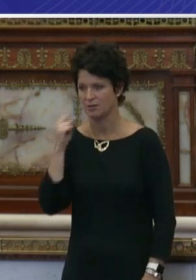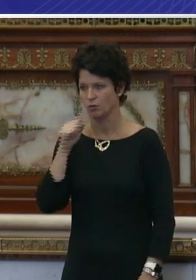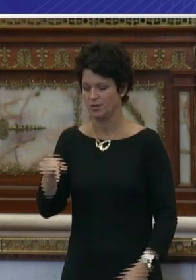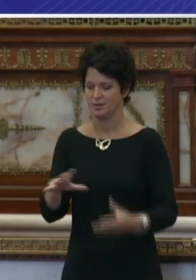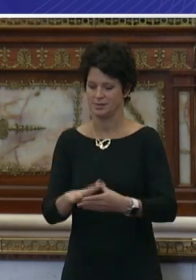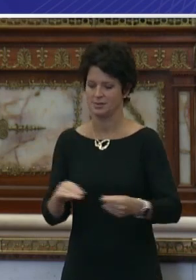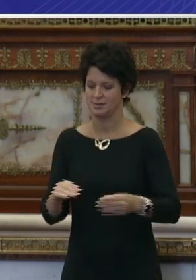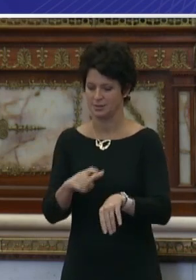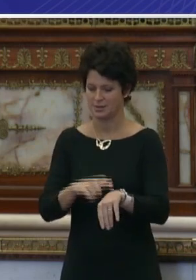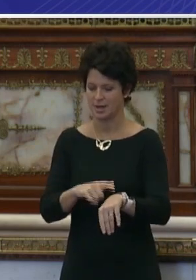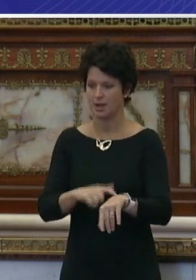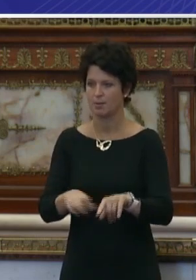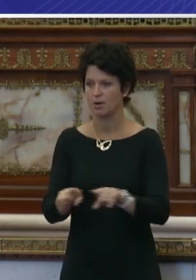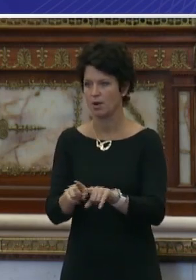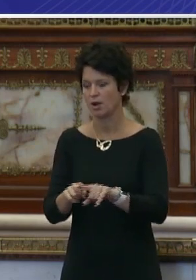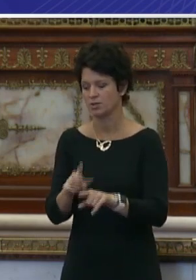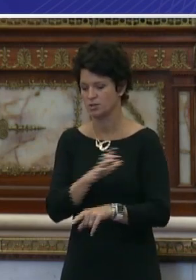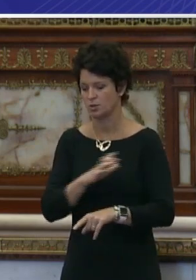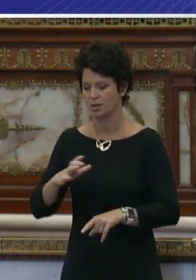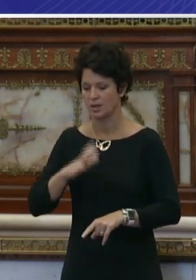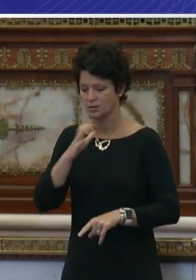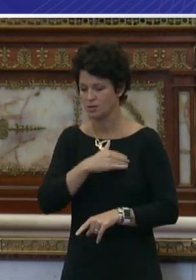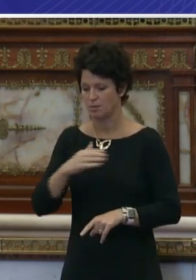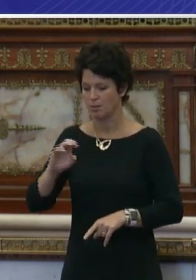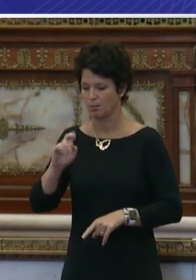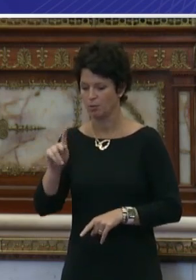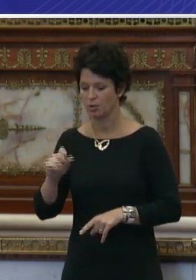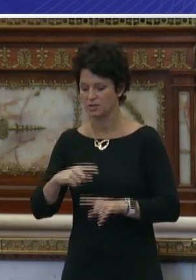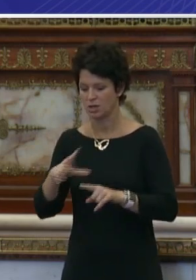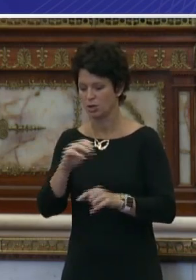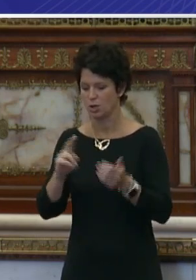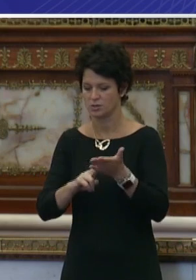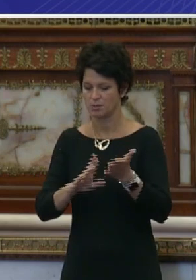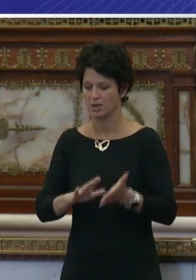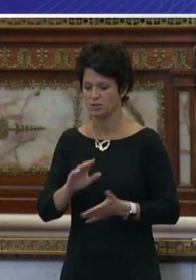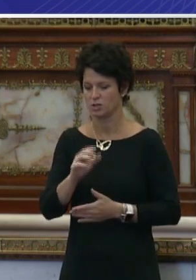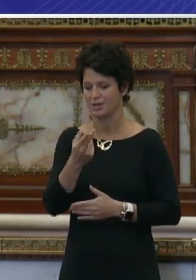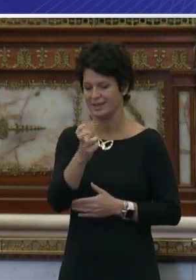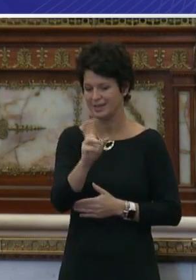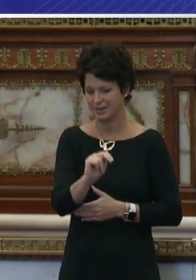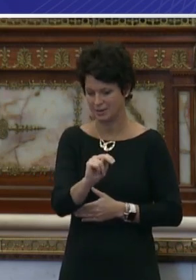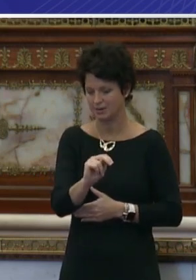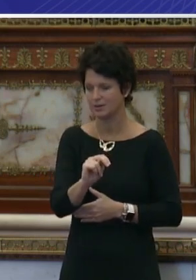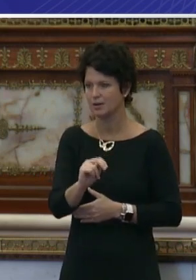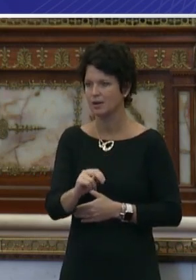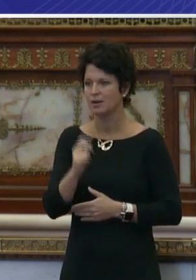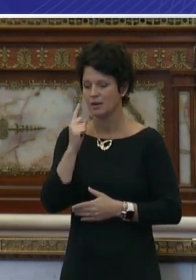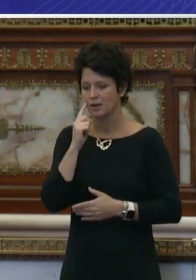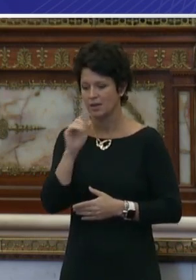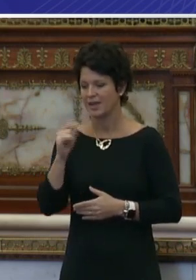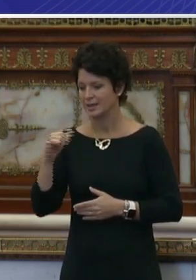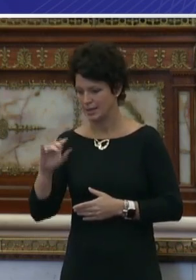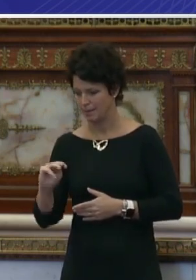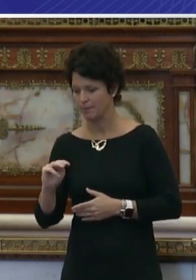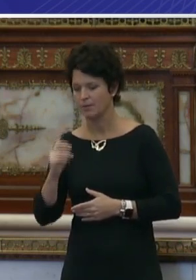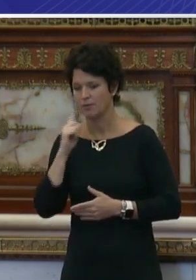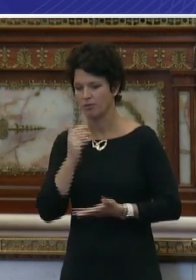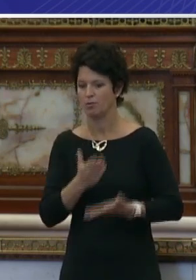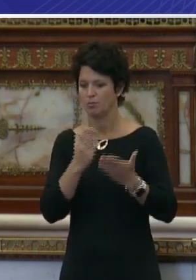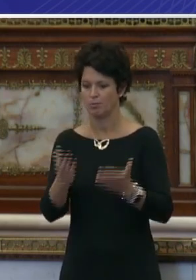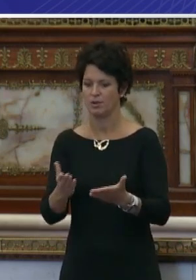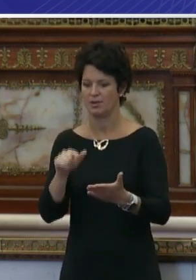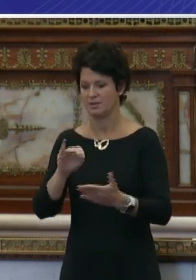here. And I'd also like to thank Councilmember Brooks and the co-sponsors, Councilmembers Gim and Heenan, for bringing this bill